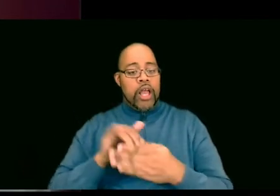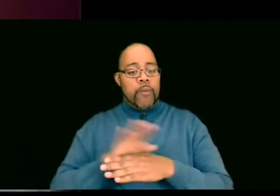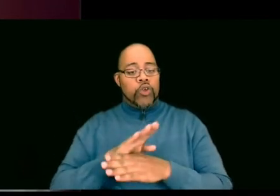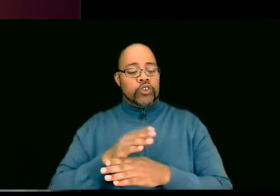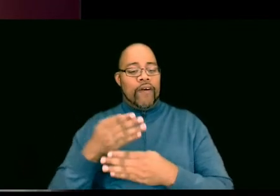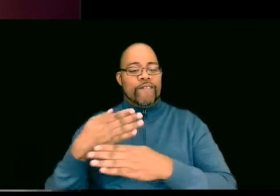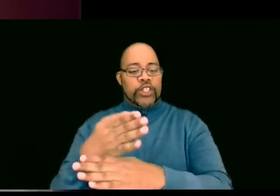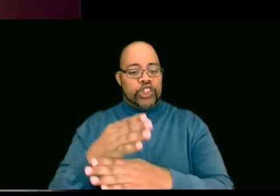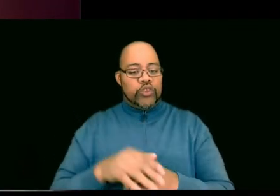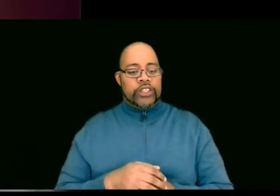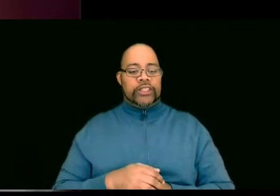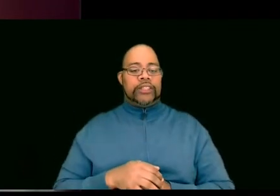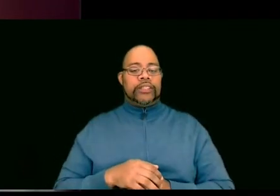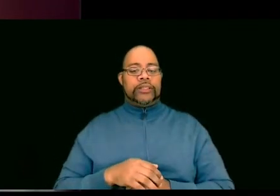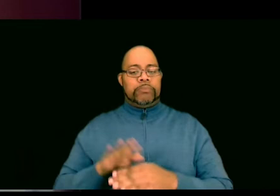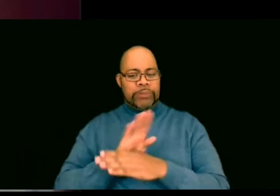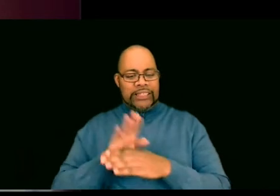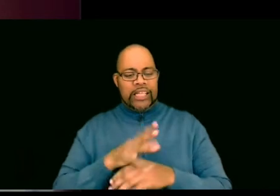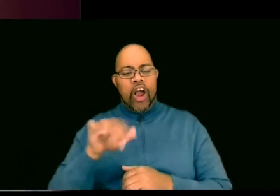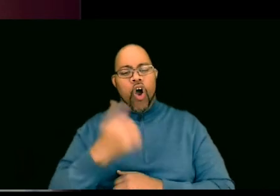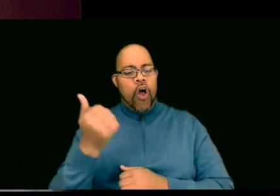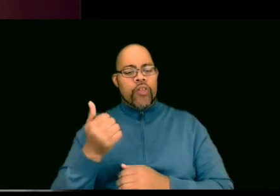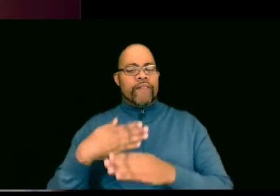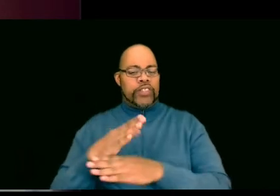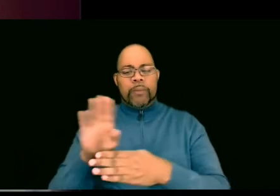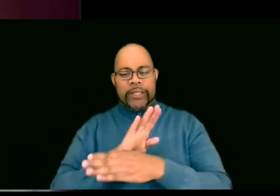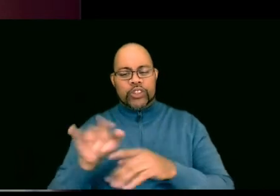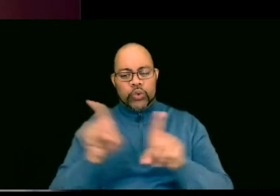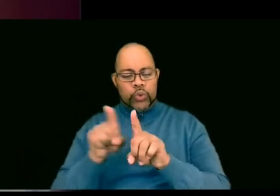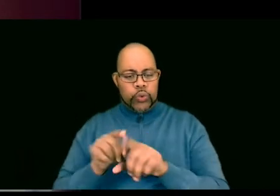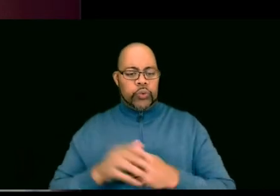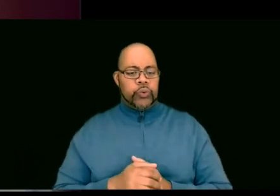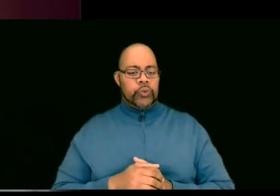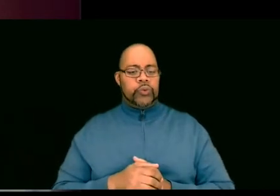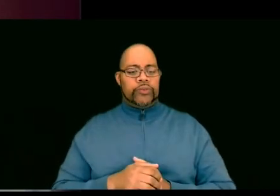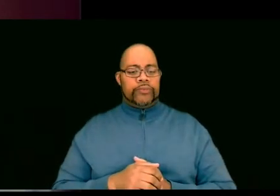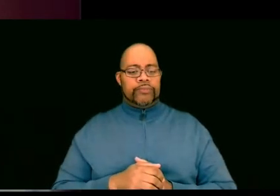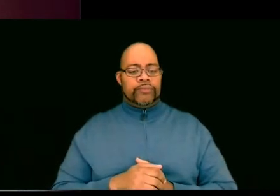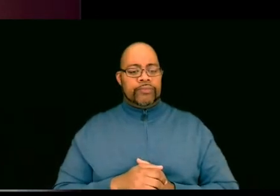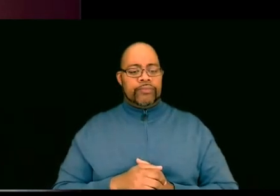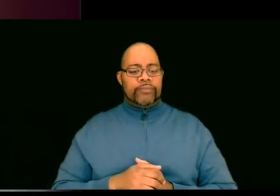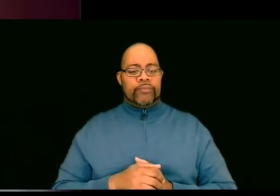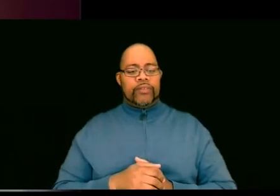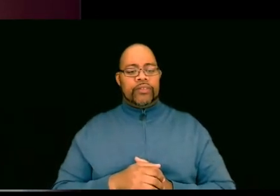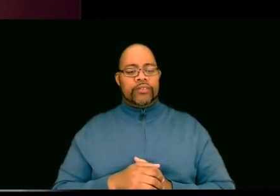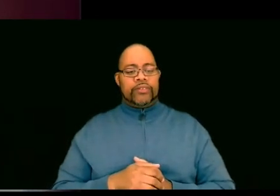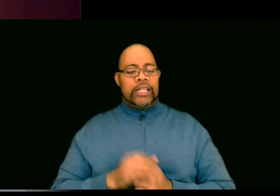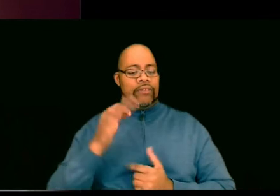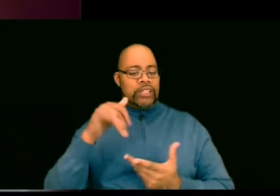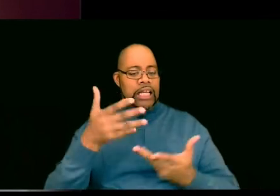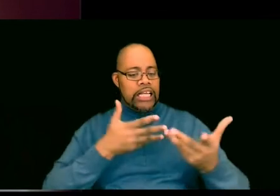following the commercial fisheries and other fisheries as well whether it was